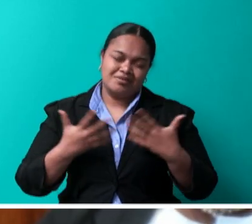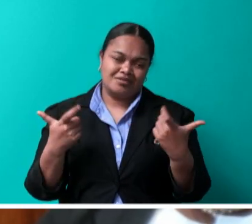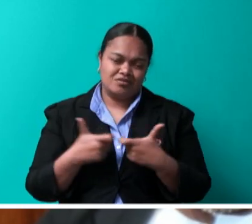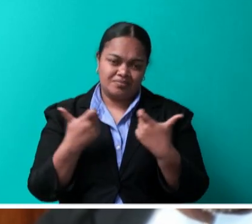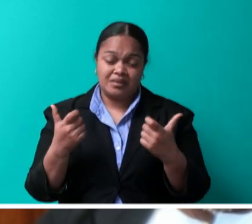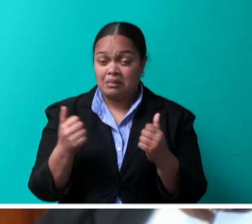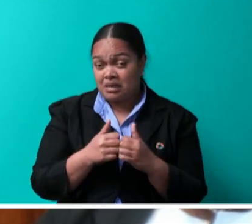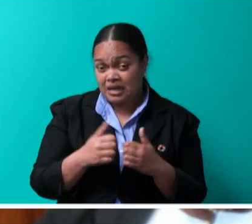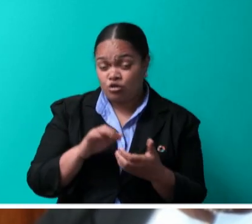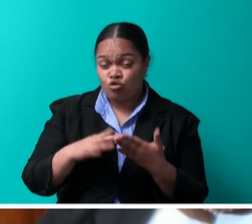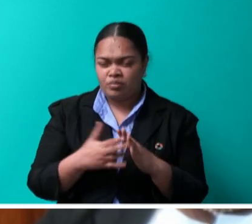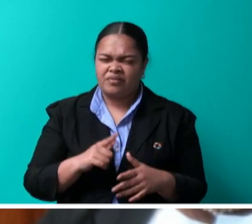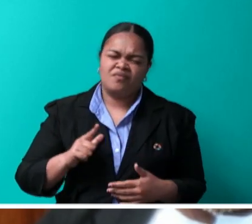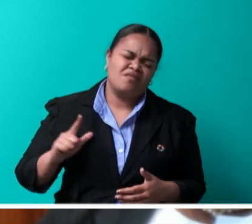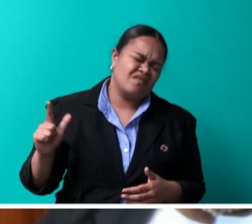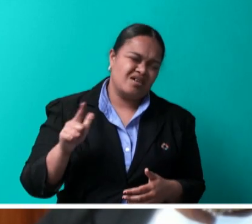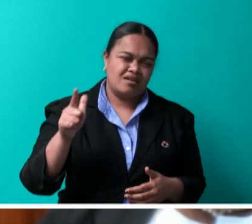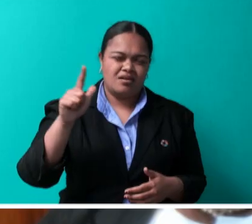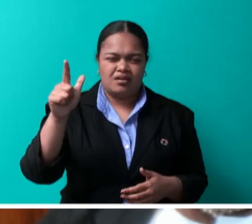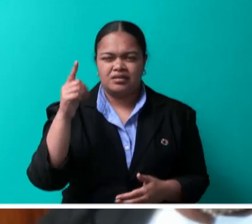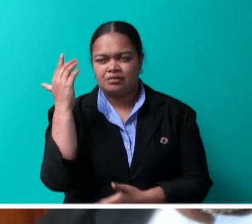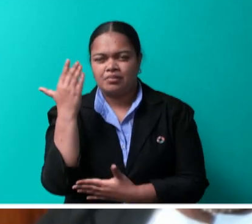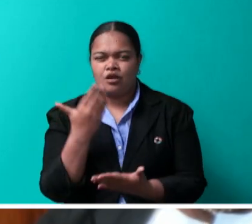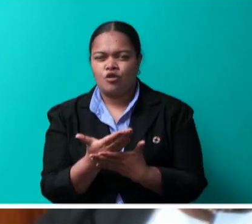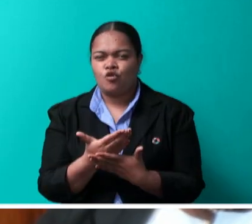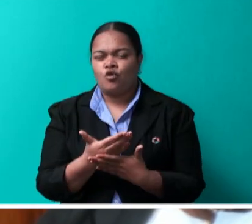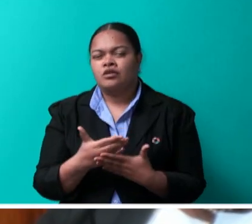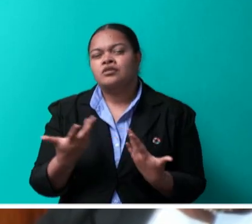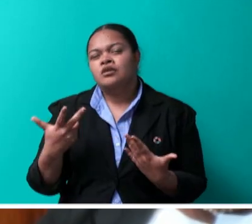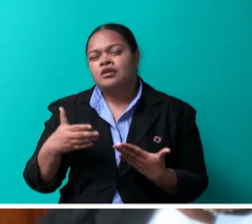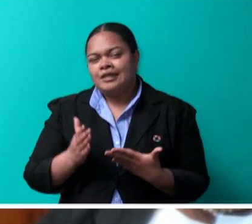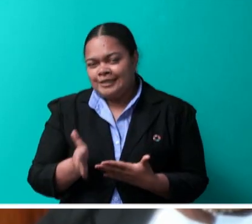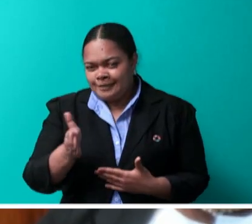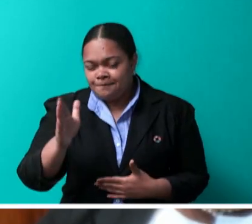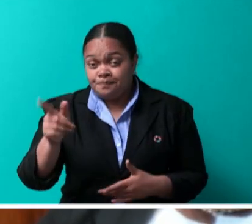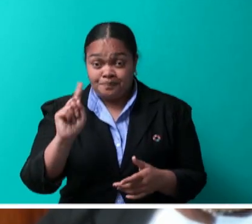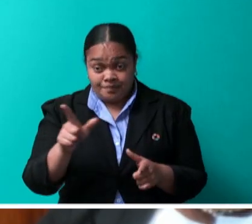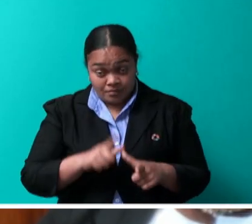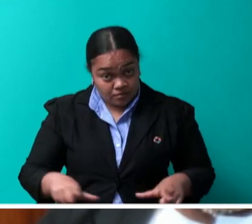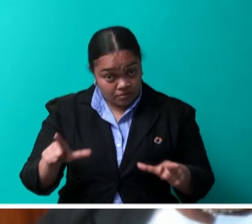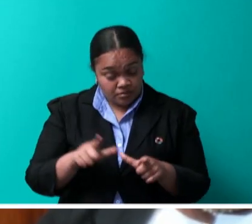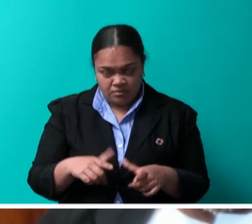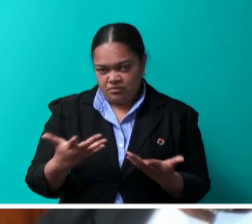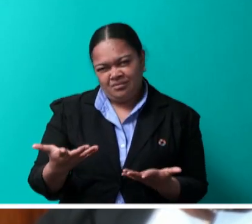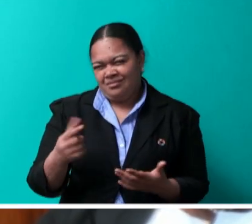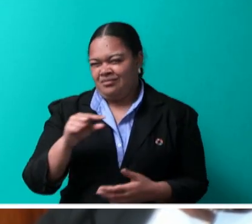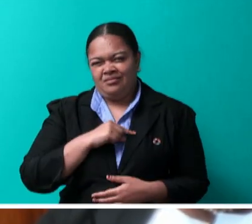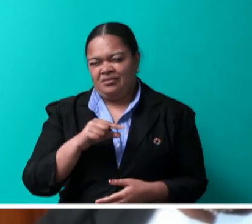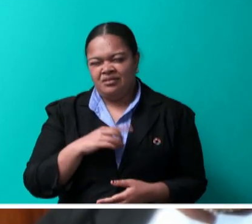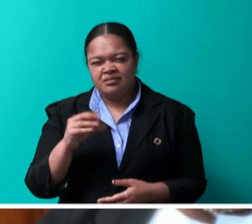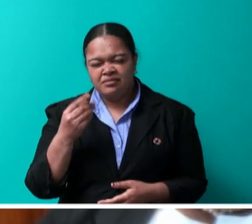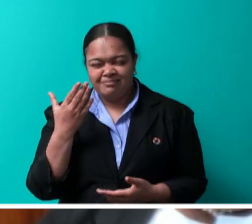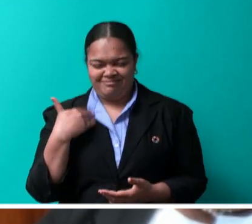Many communities are remote and dependent on maritime transport. Yet geography must never determine the quality of health